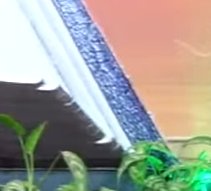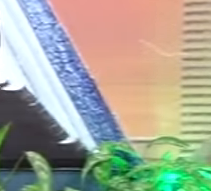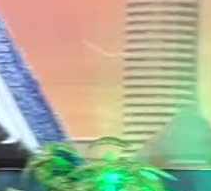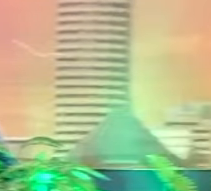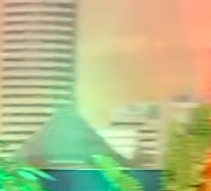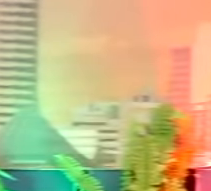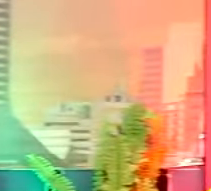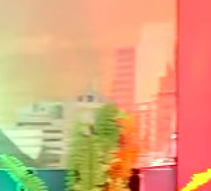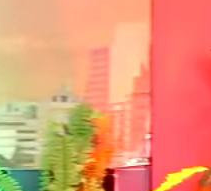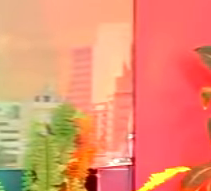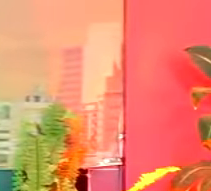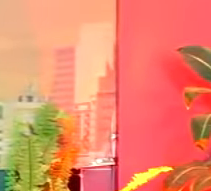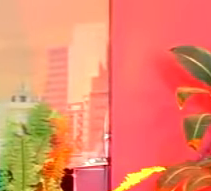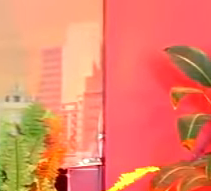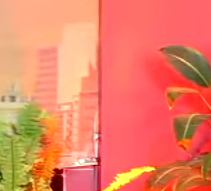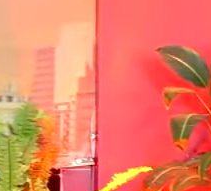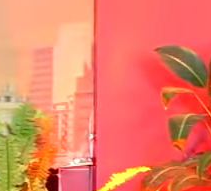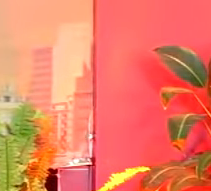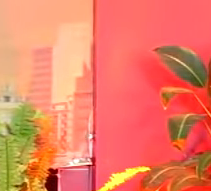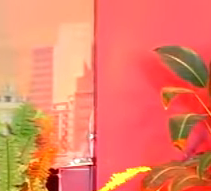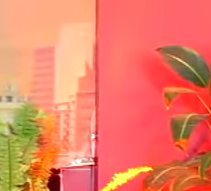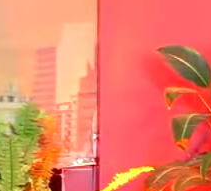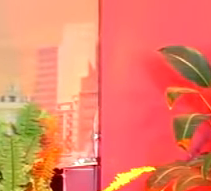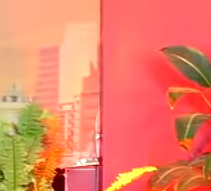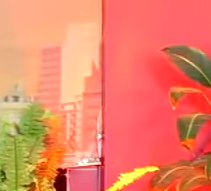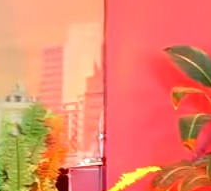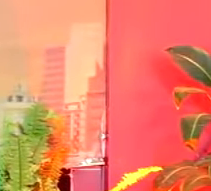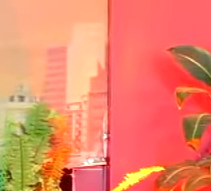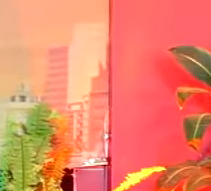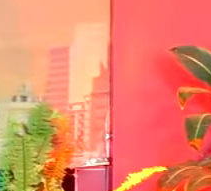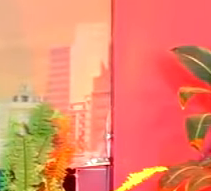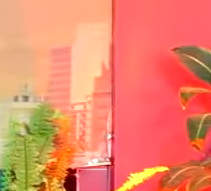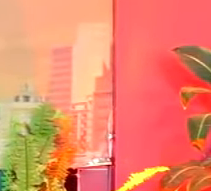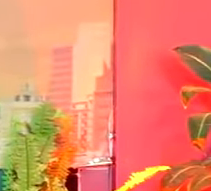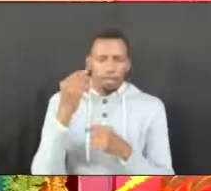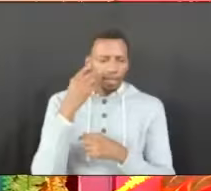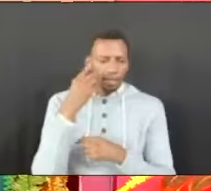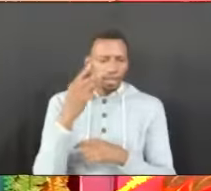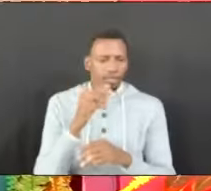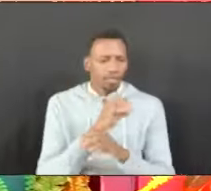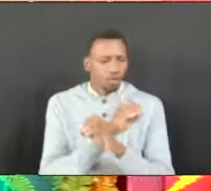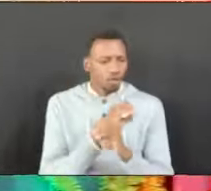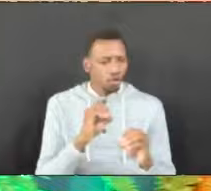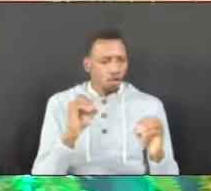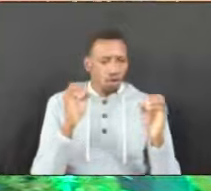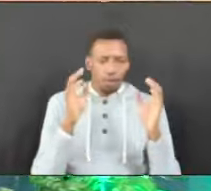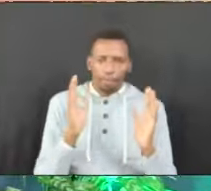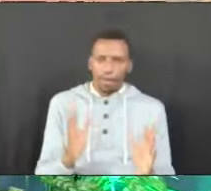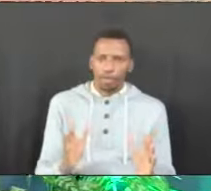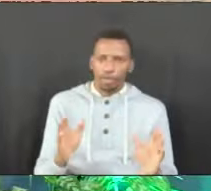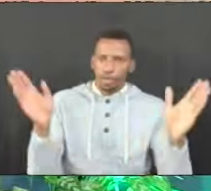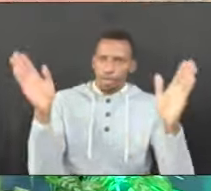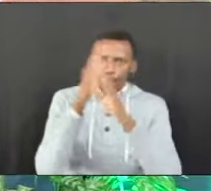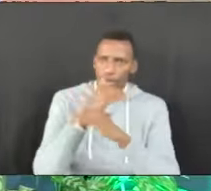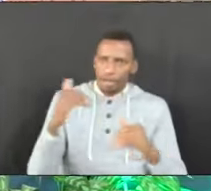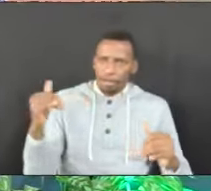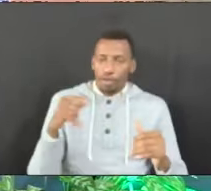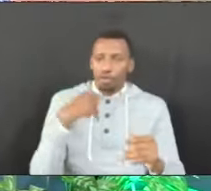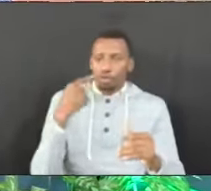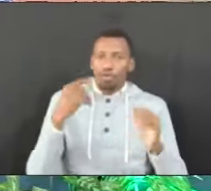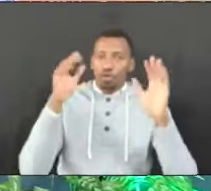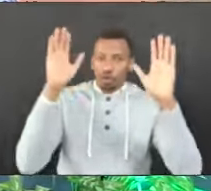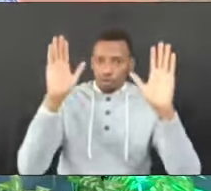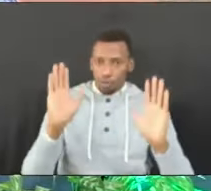John does what? He cries. Because he realizes that there is no one in heaven that is worthy